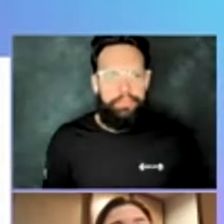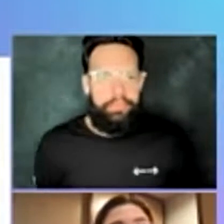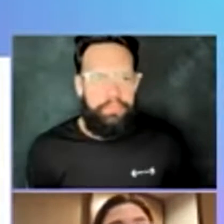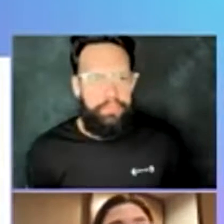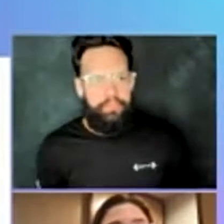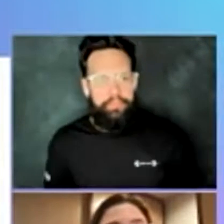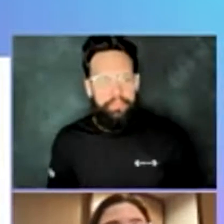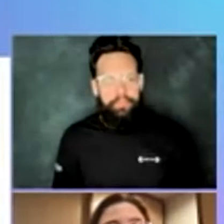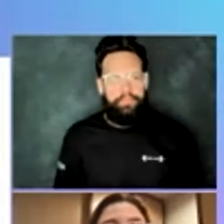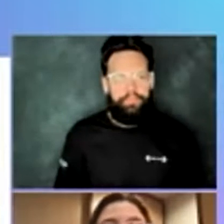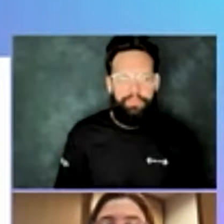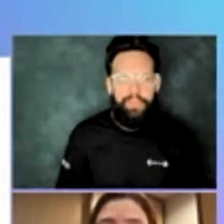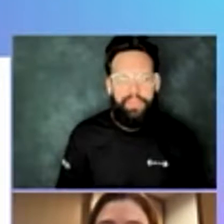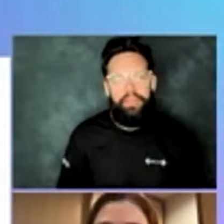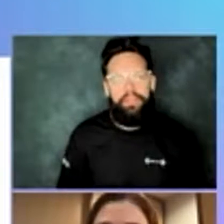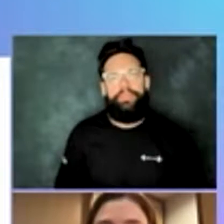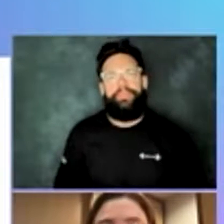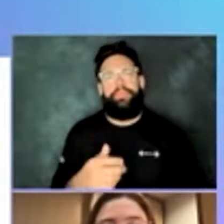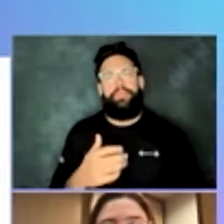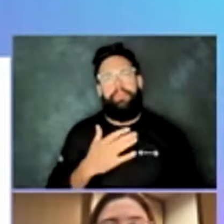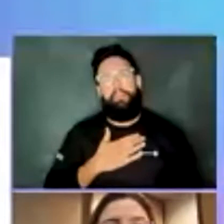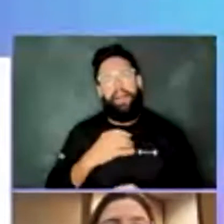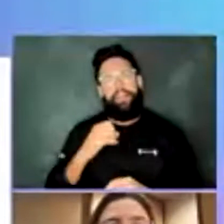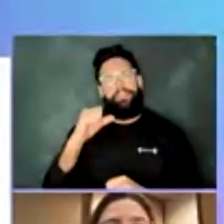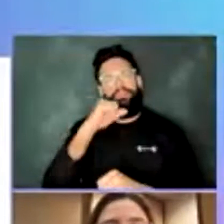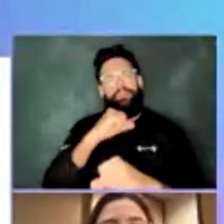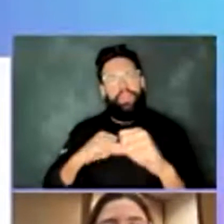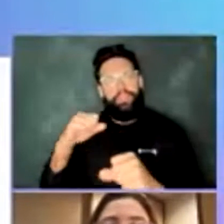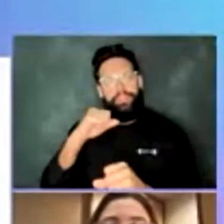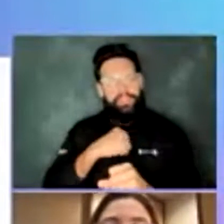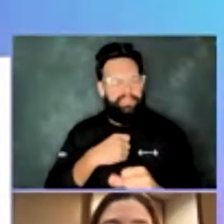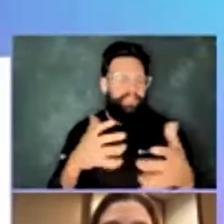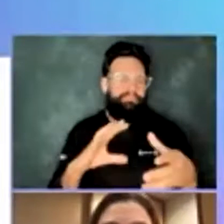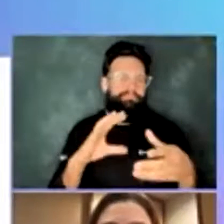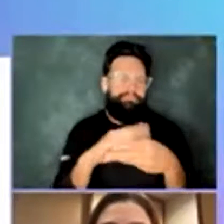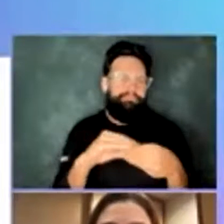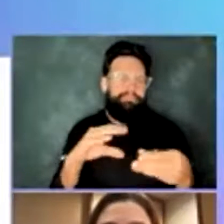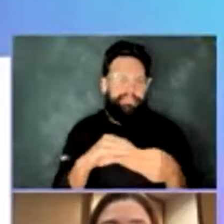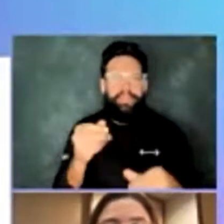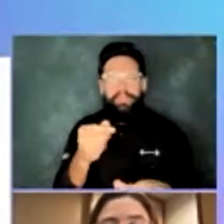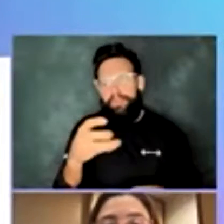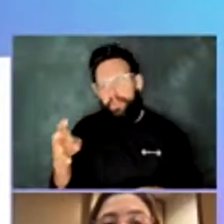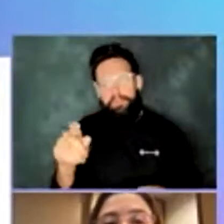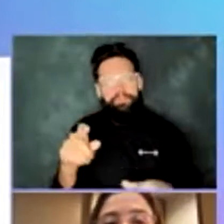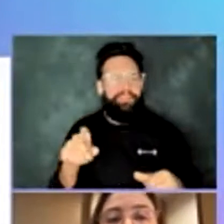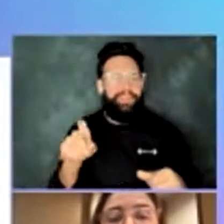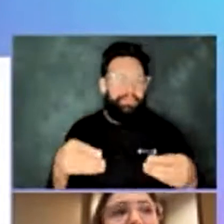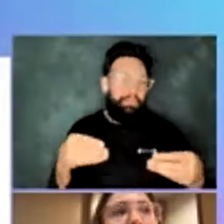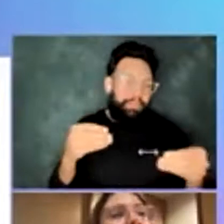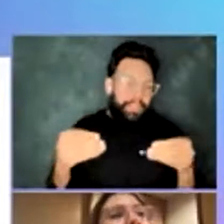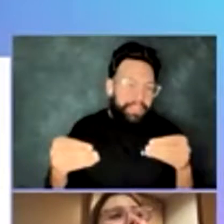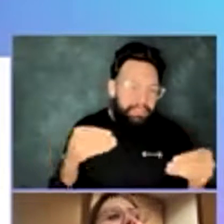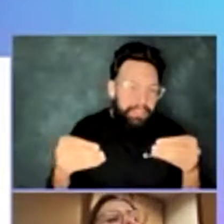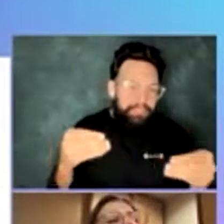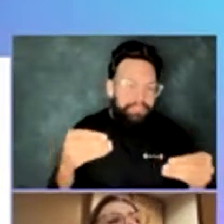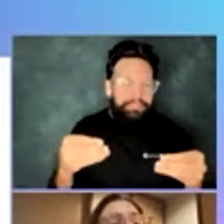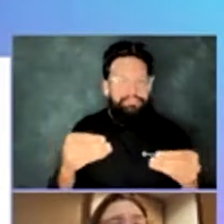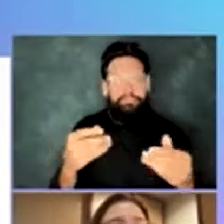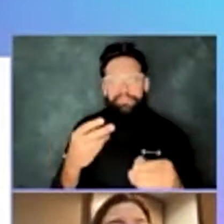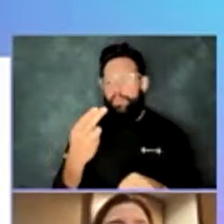So I've run you through my strategies. So some of the things that I use, so being flexible and using proven